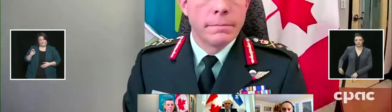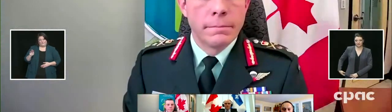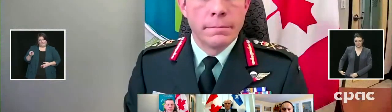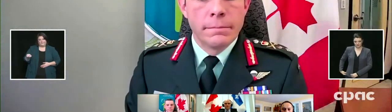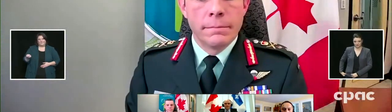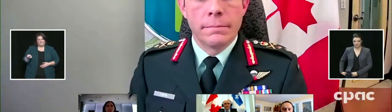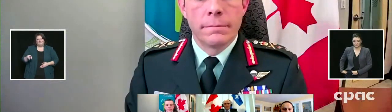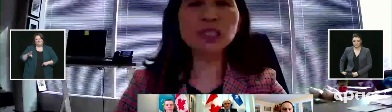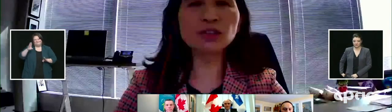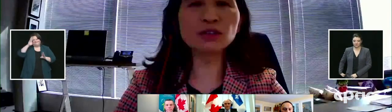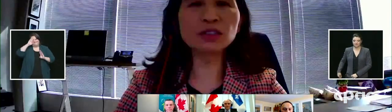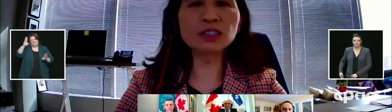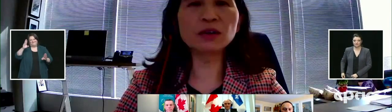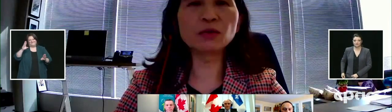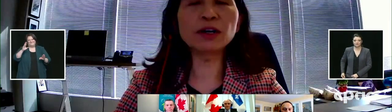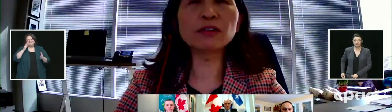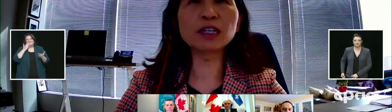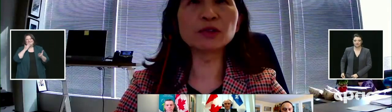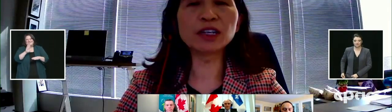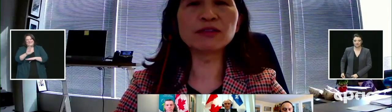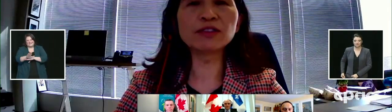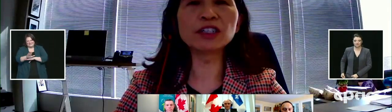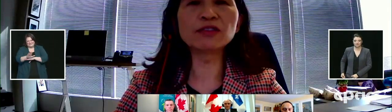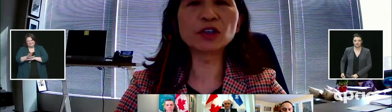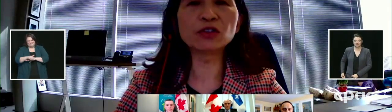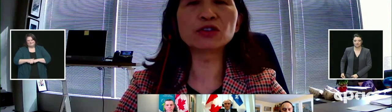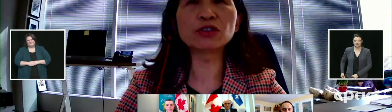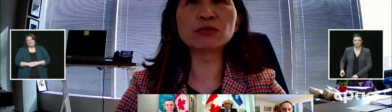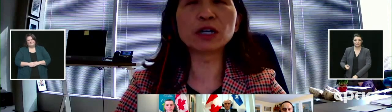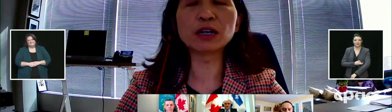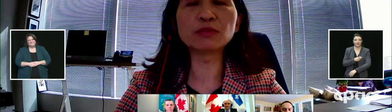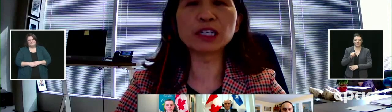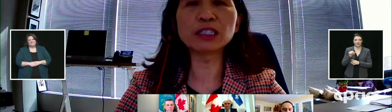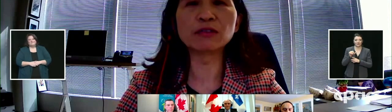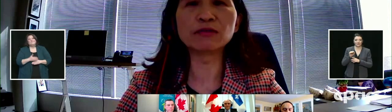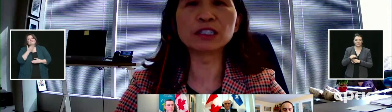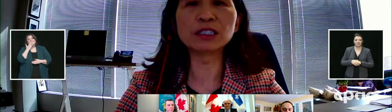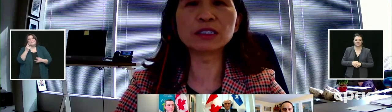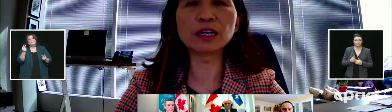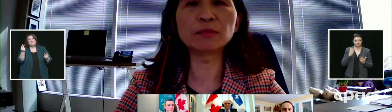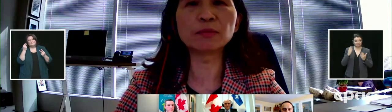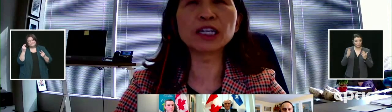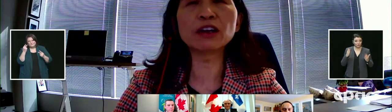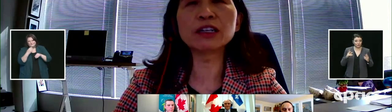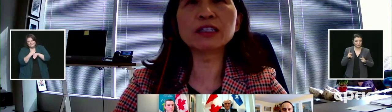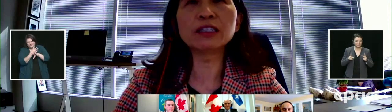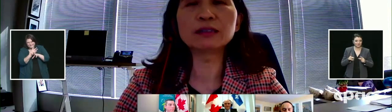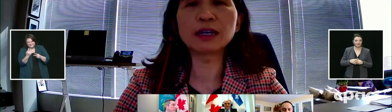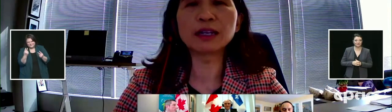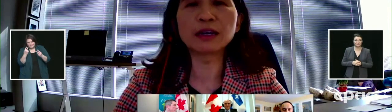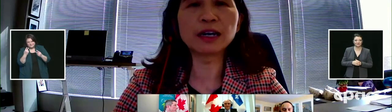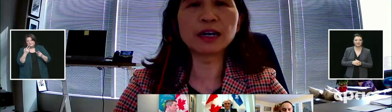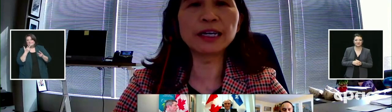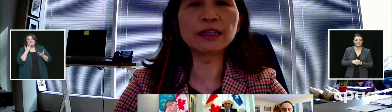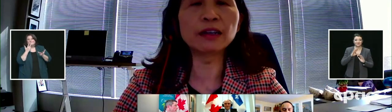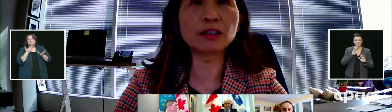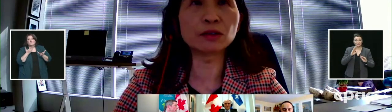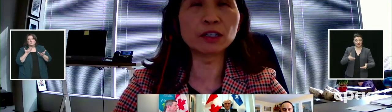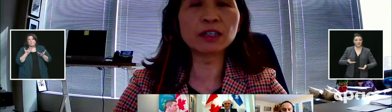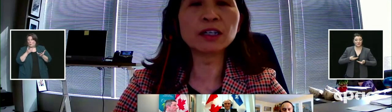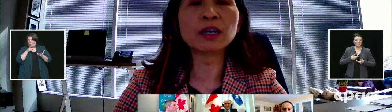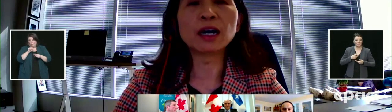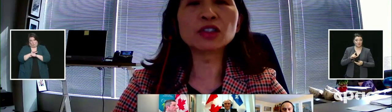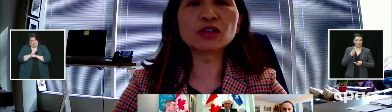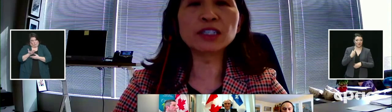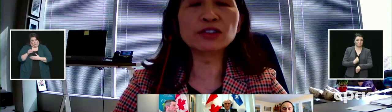Bonjour à toutes et à tous. Welcome to our first virtual press conference. My colleagues and I in Ottawa